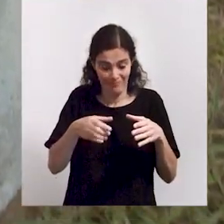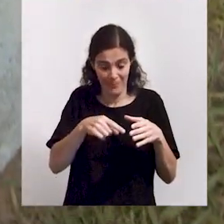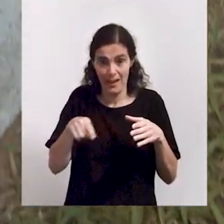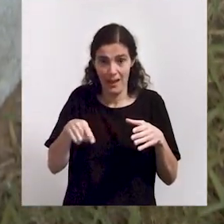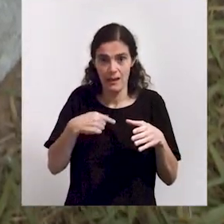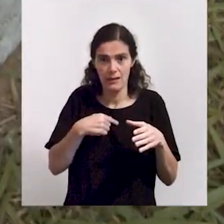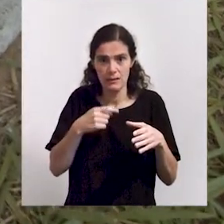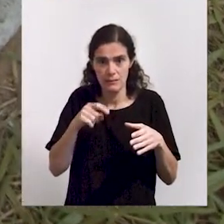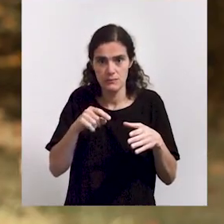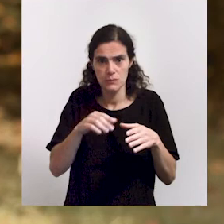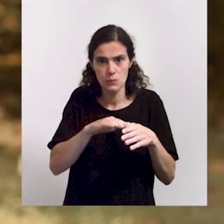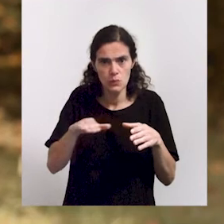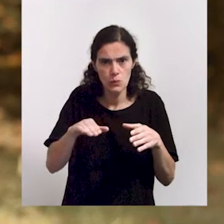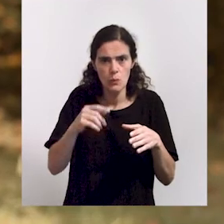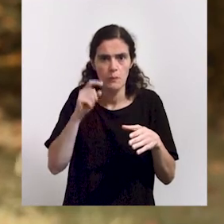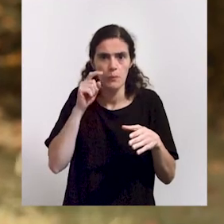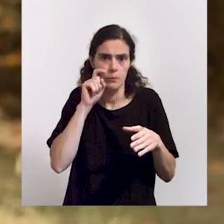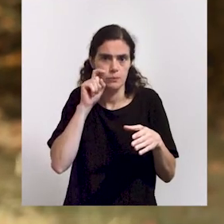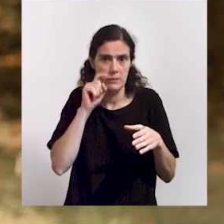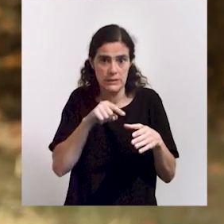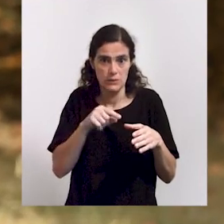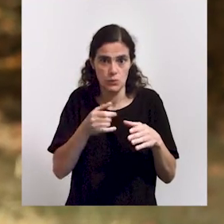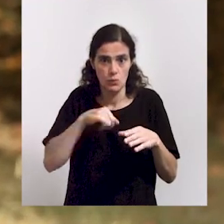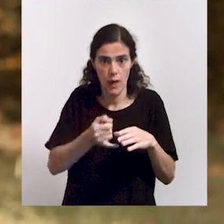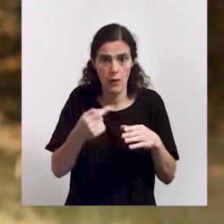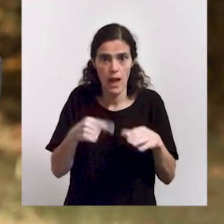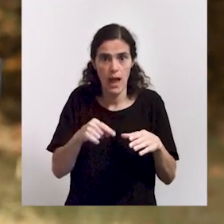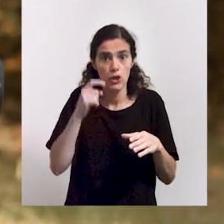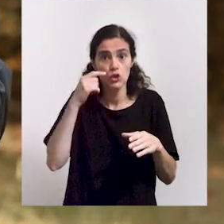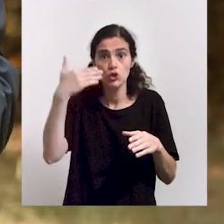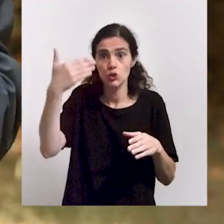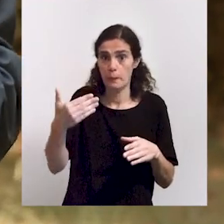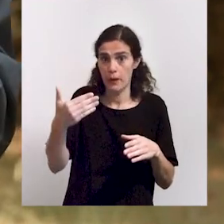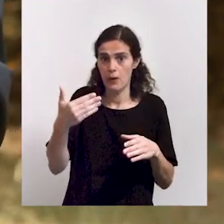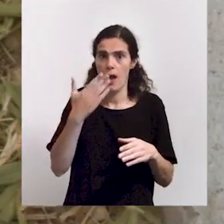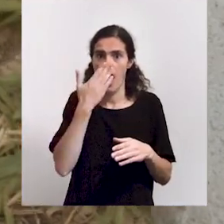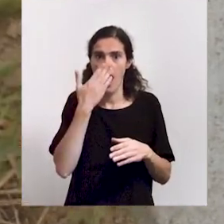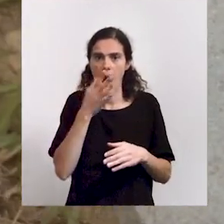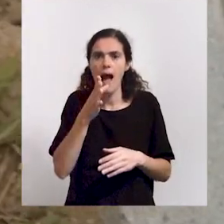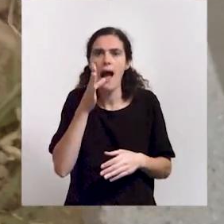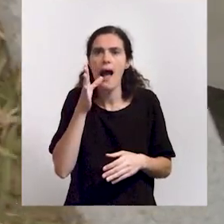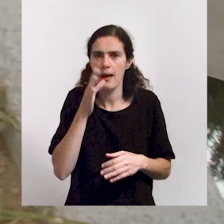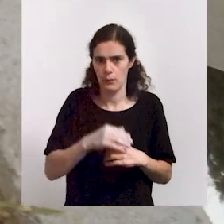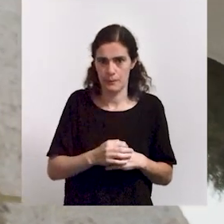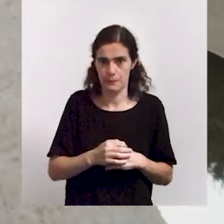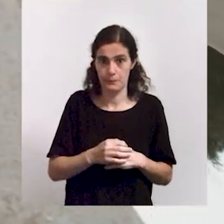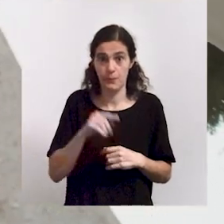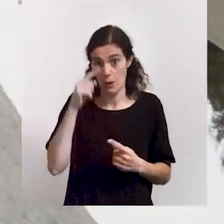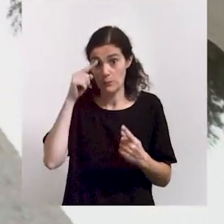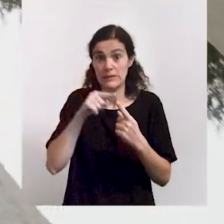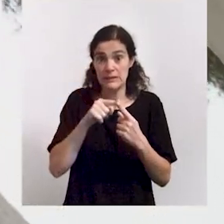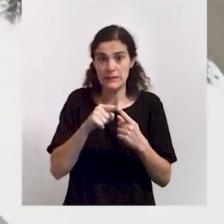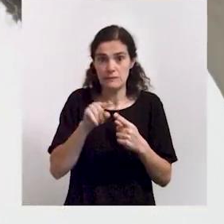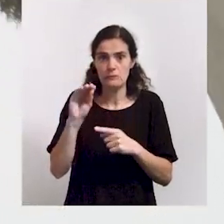the entire surface of the hole, you have a mirror, as if it was water. The goal of the